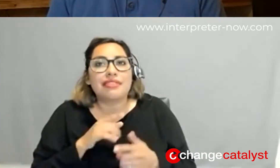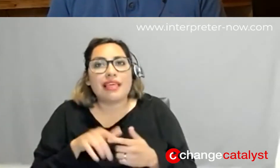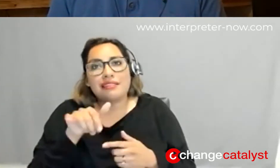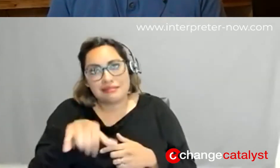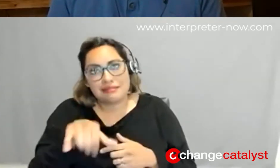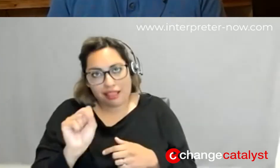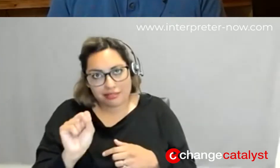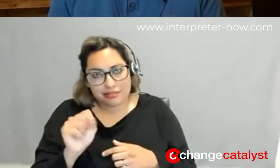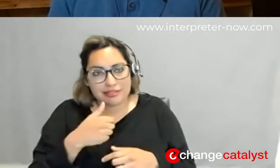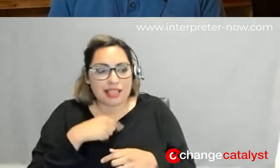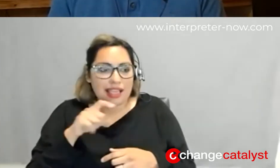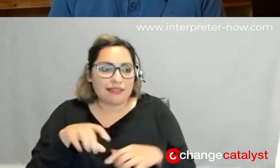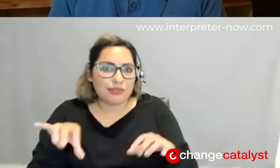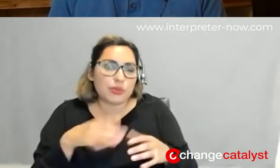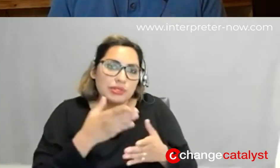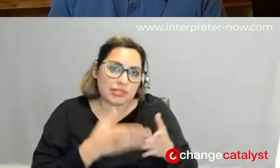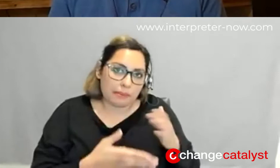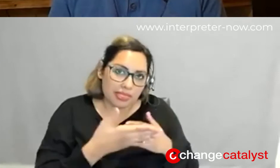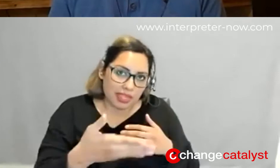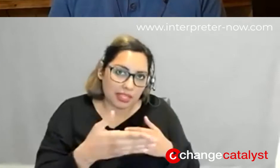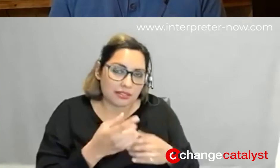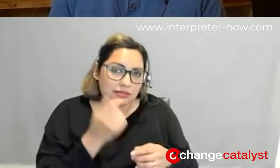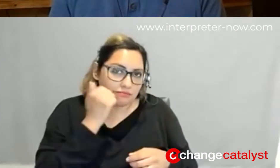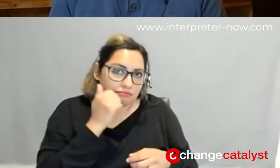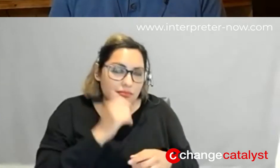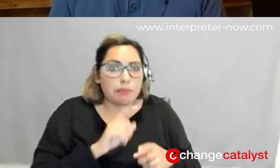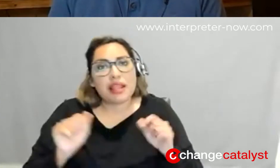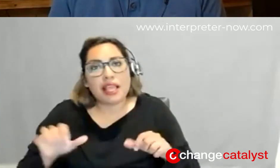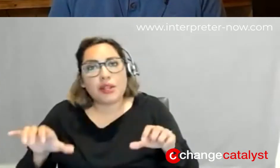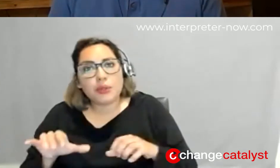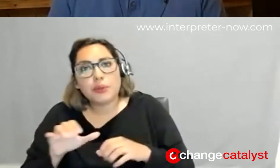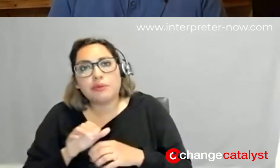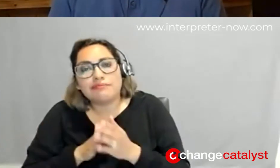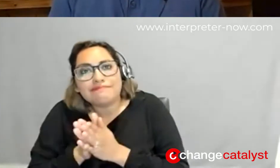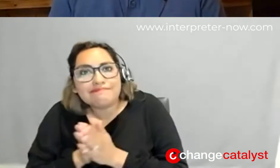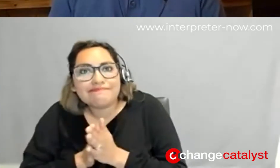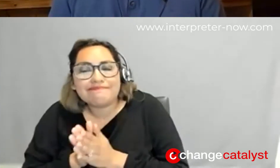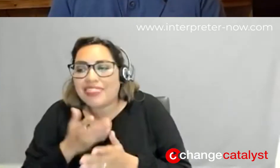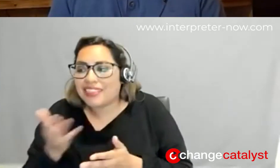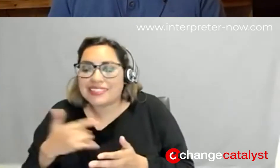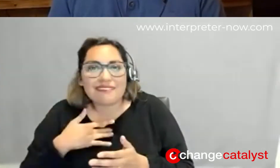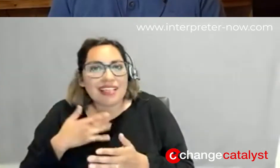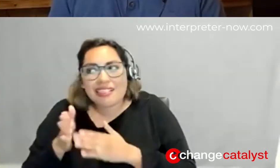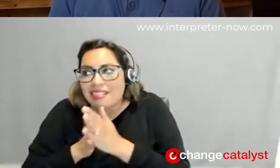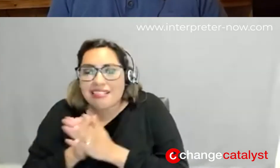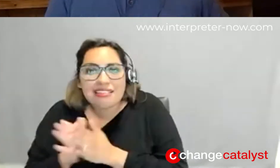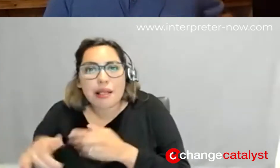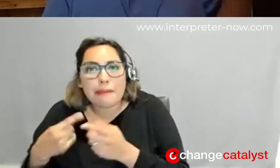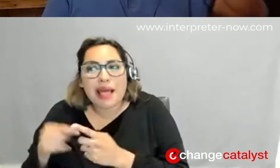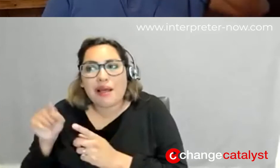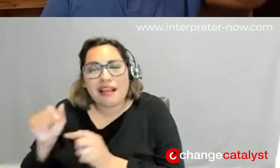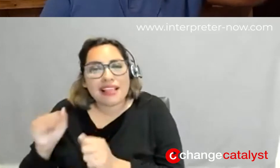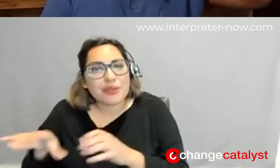have to do some bread and butter thing, but I'm also allowed to do passion projects, right? And a lot of going